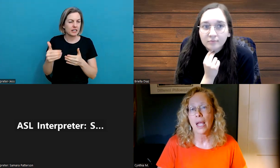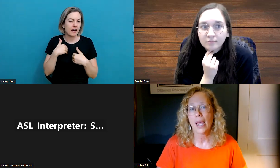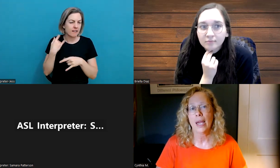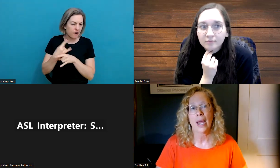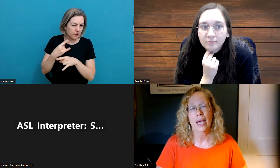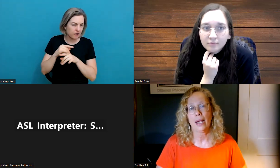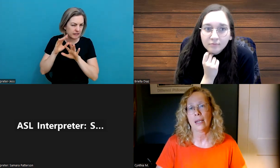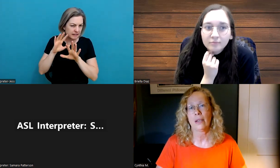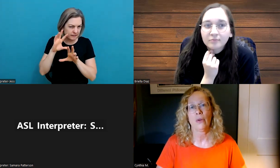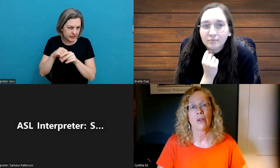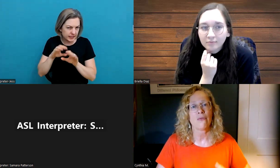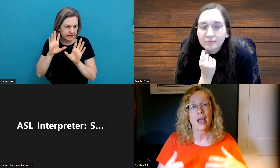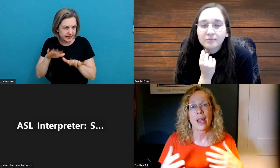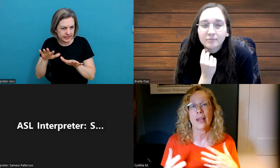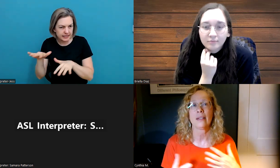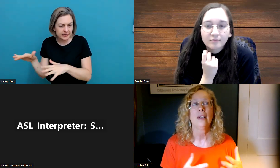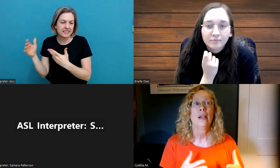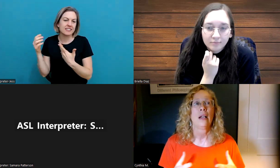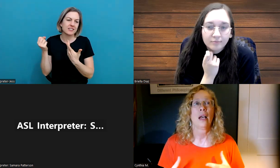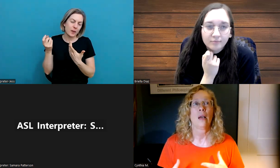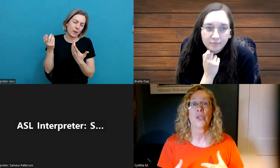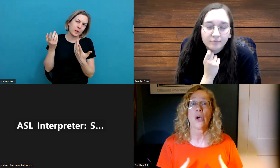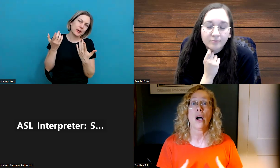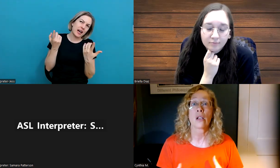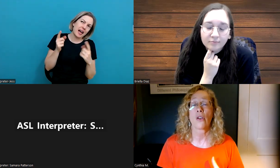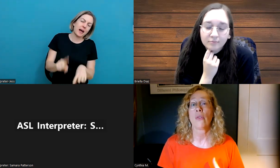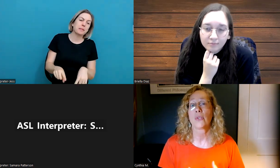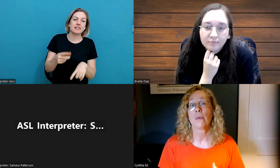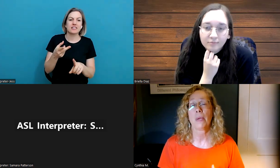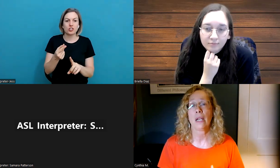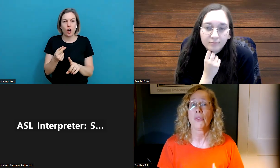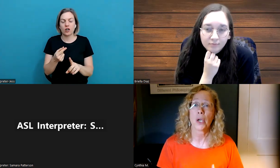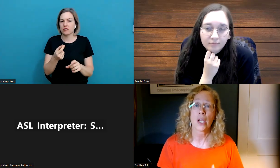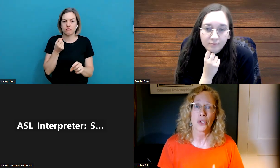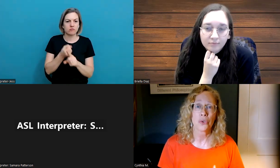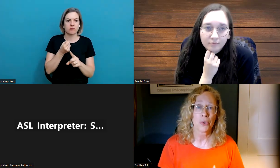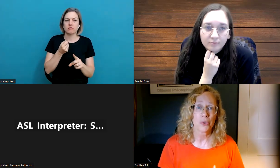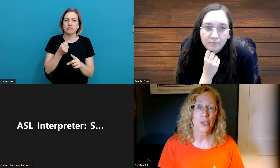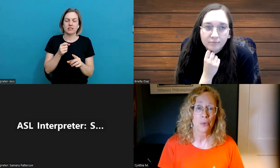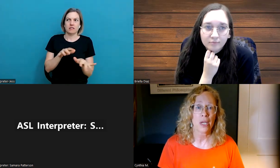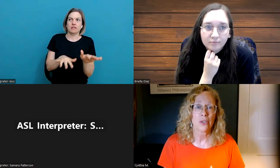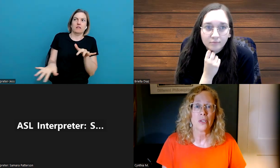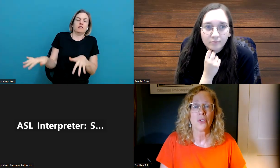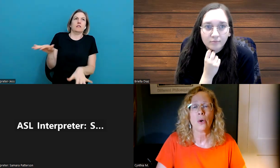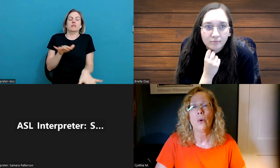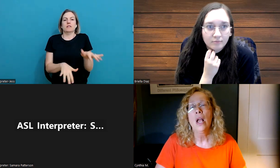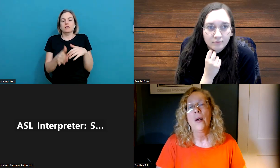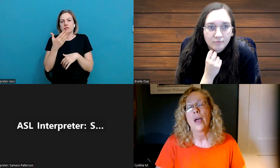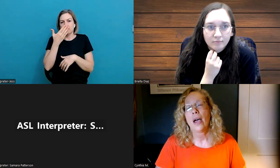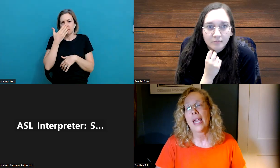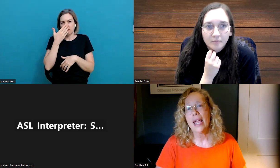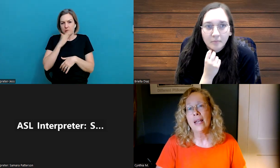into play, and you can find the dog could all of a sudden be in a very unusual situation.